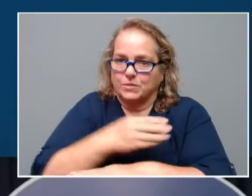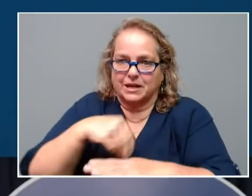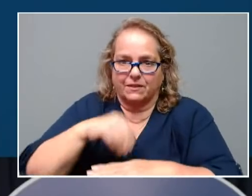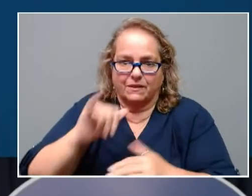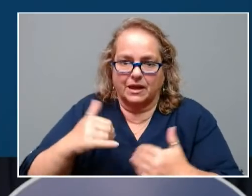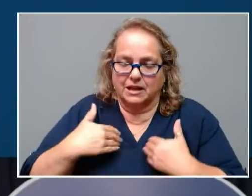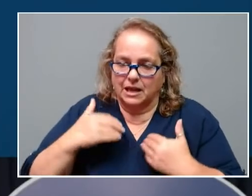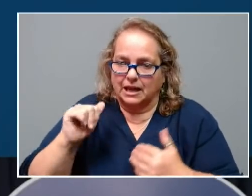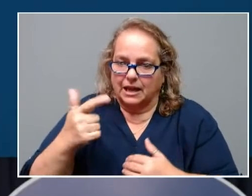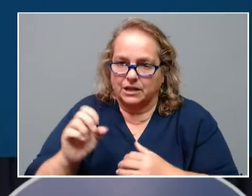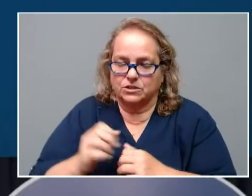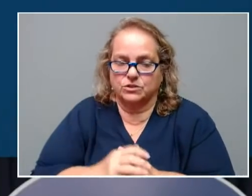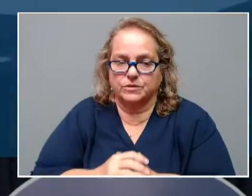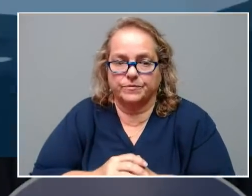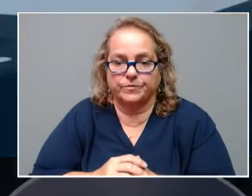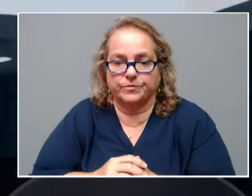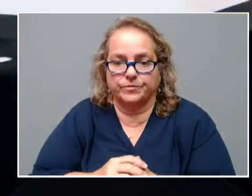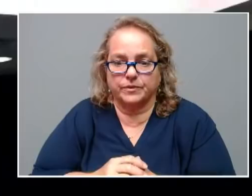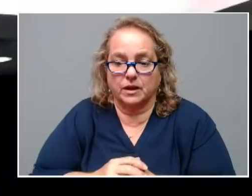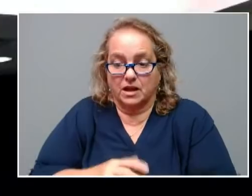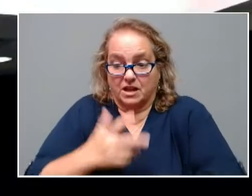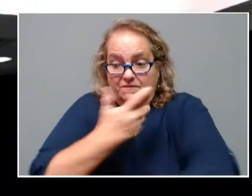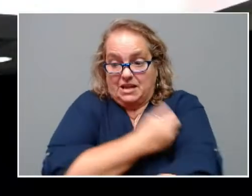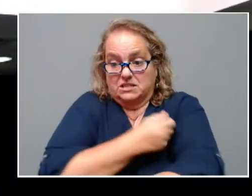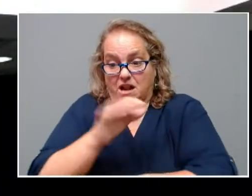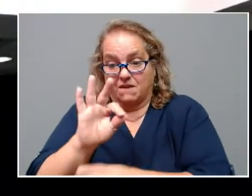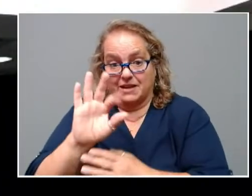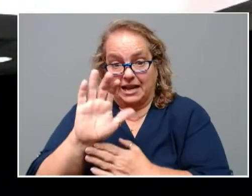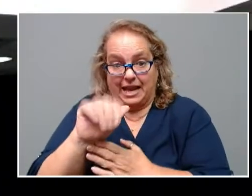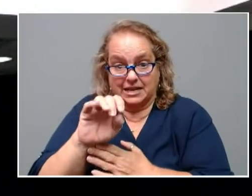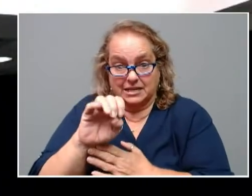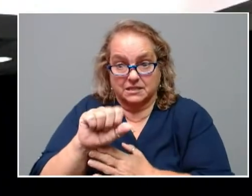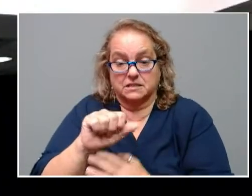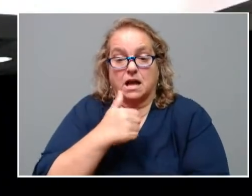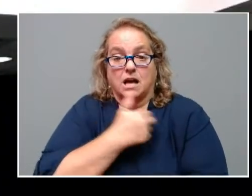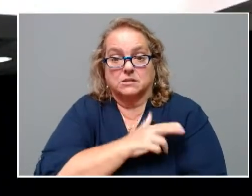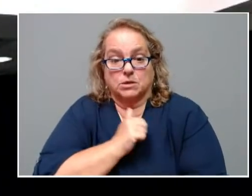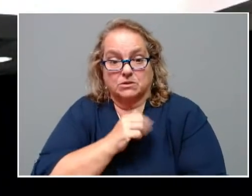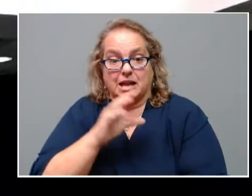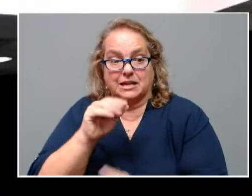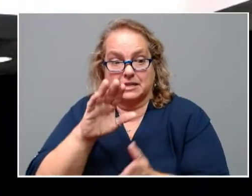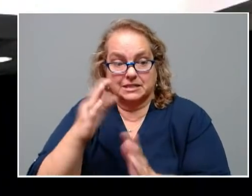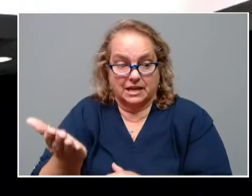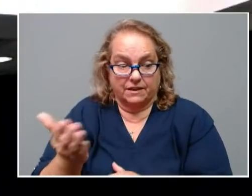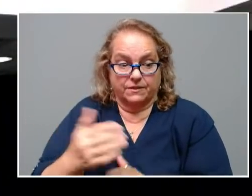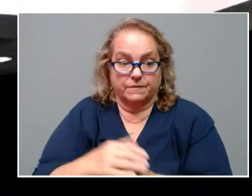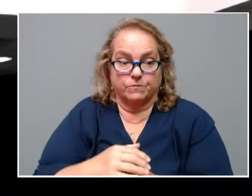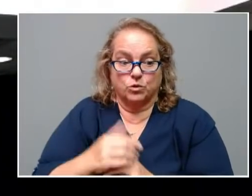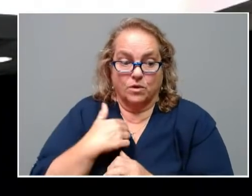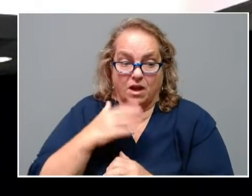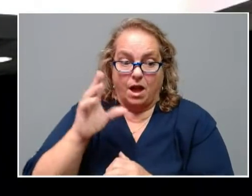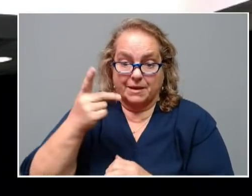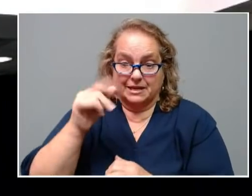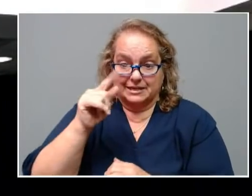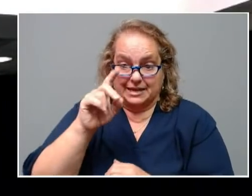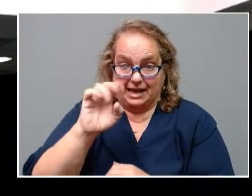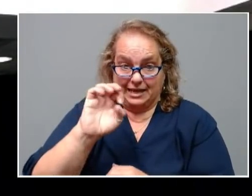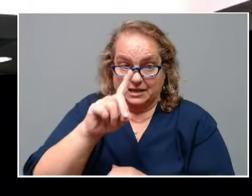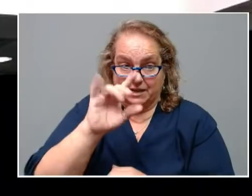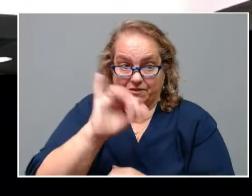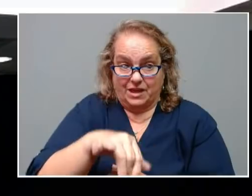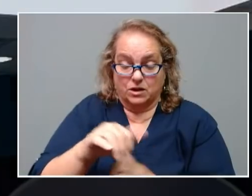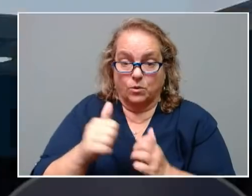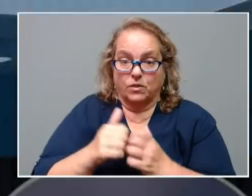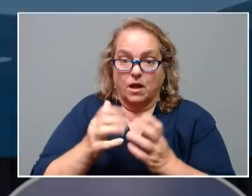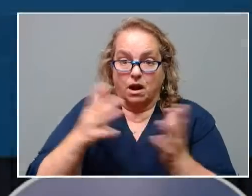the vaccination status of cases, hospitalizations, and deaths. We've been able to update this with a lot more data.